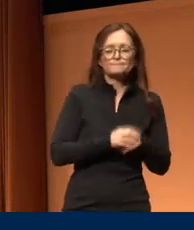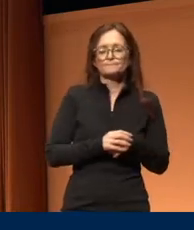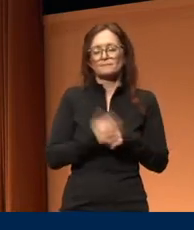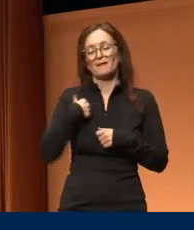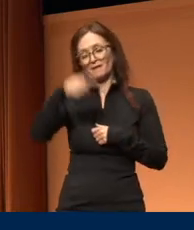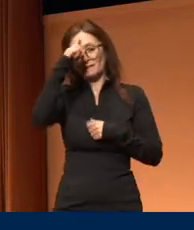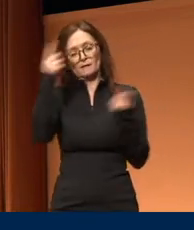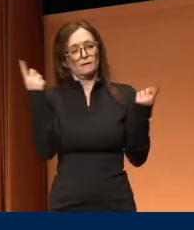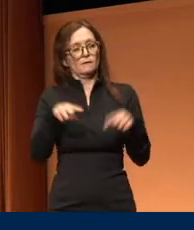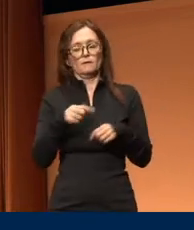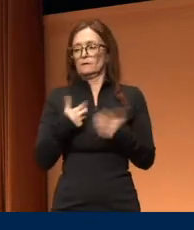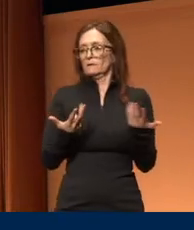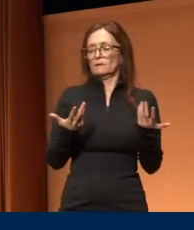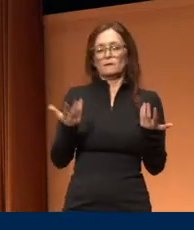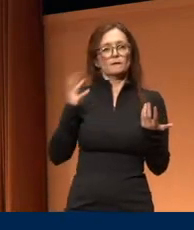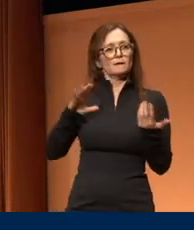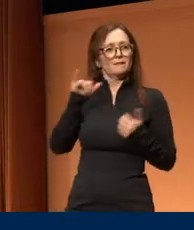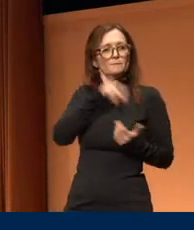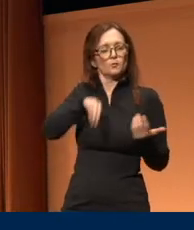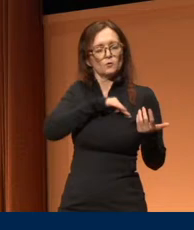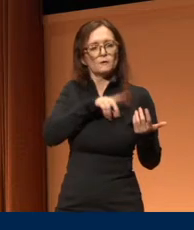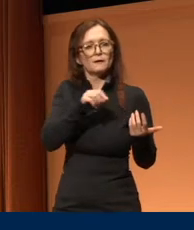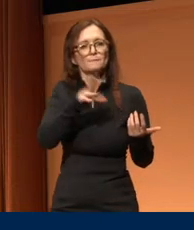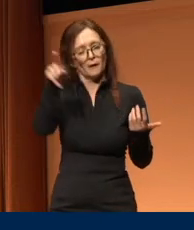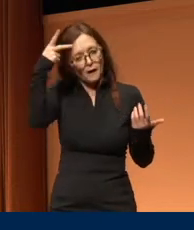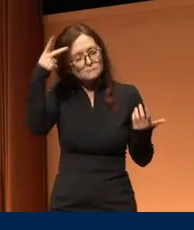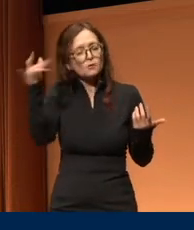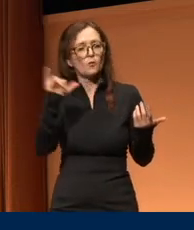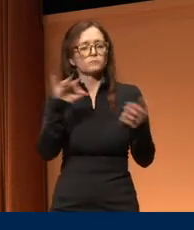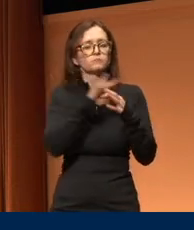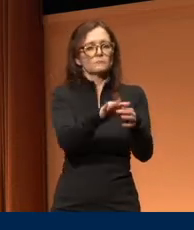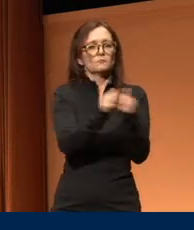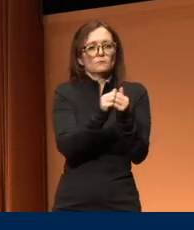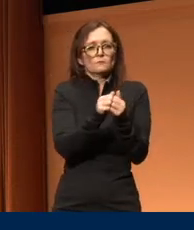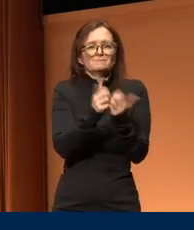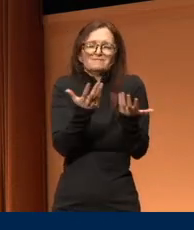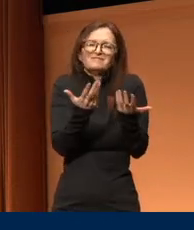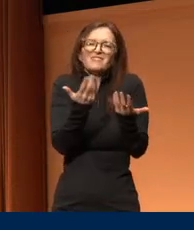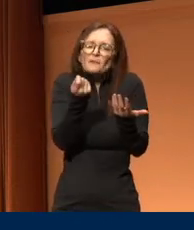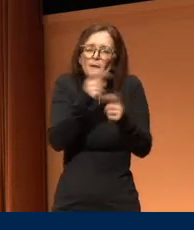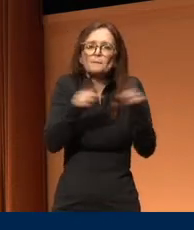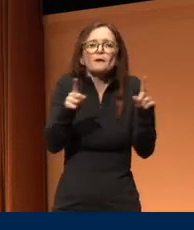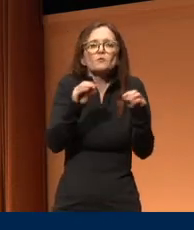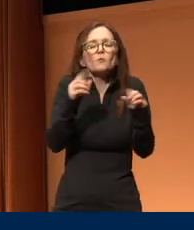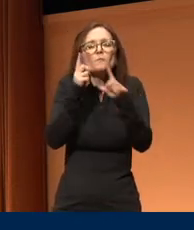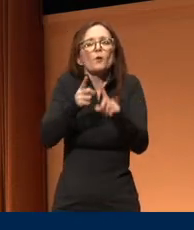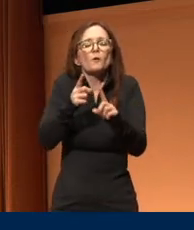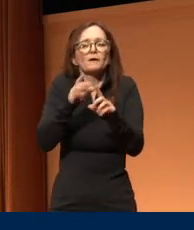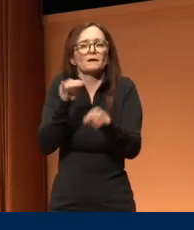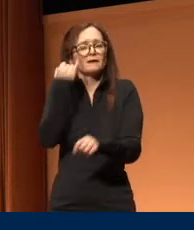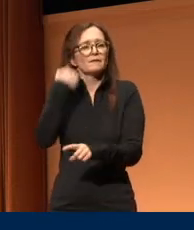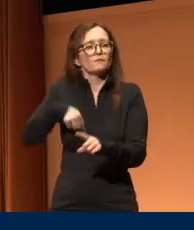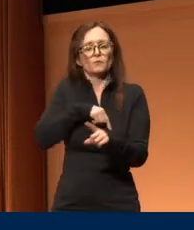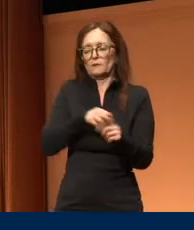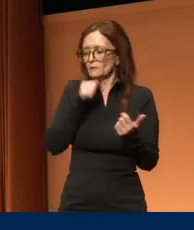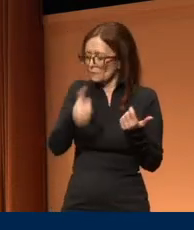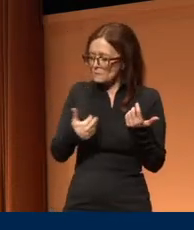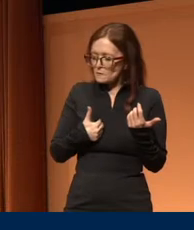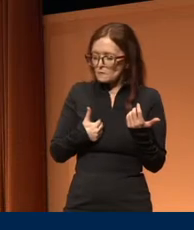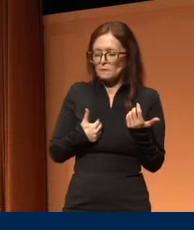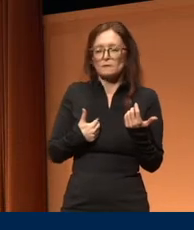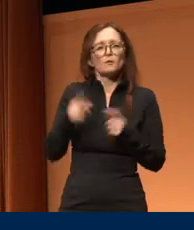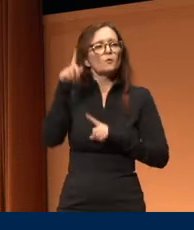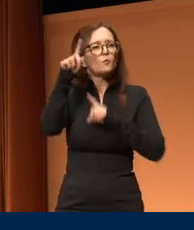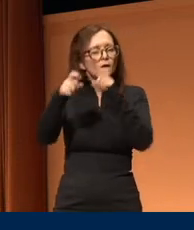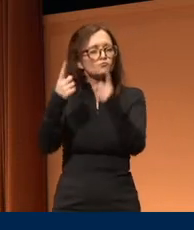I think what Habermas said of morality applies to politics as well, at least to a degree. There would be no point in deliberating about at least some political